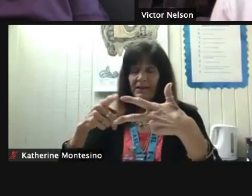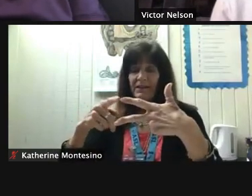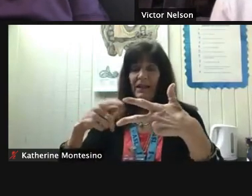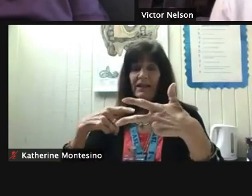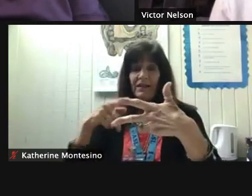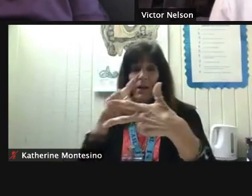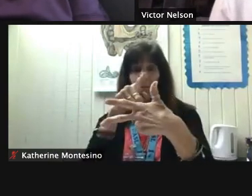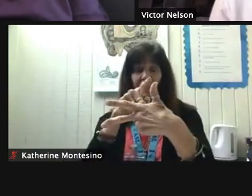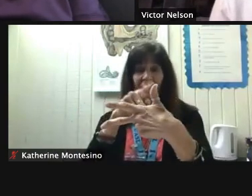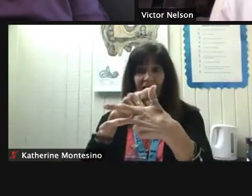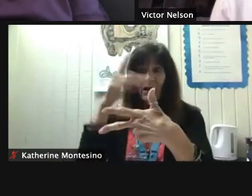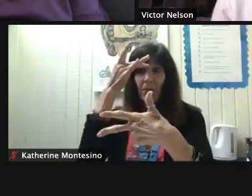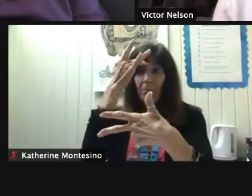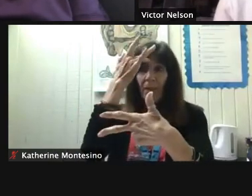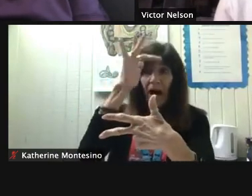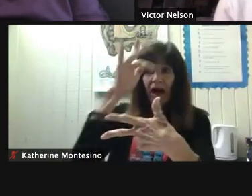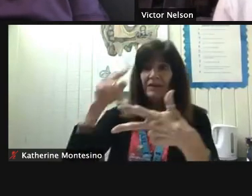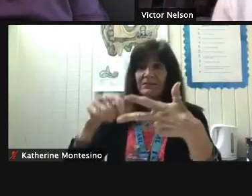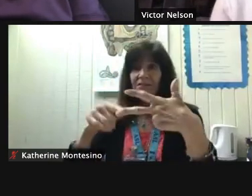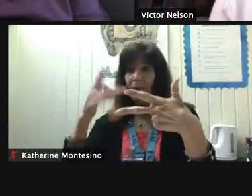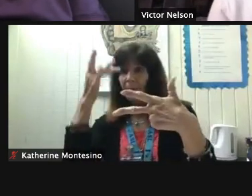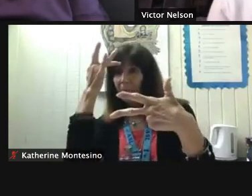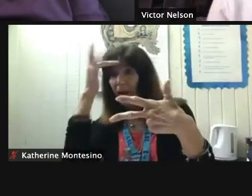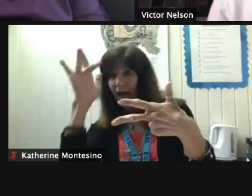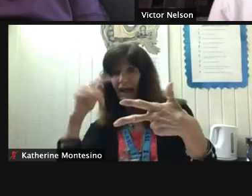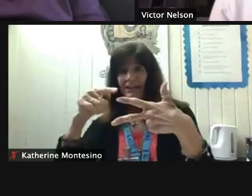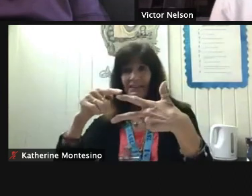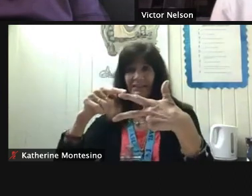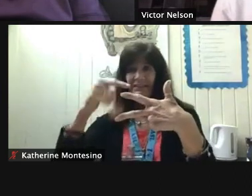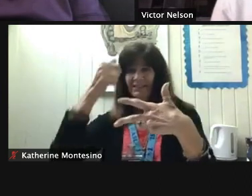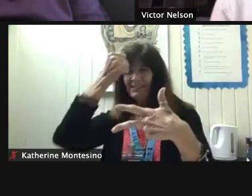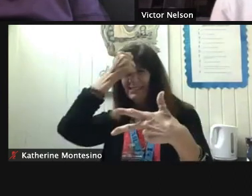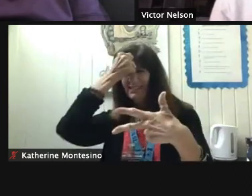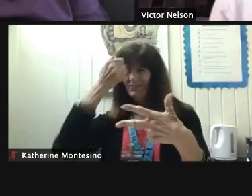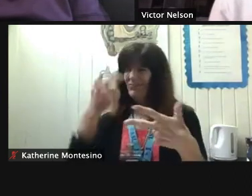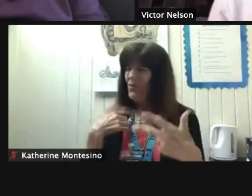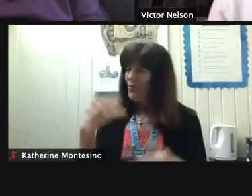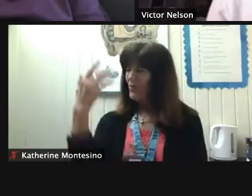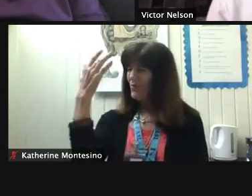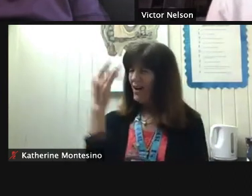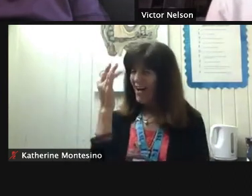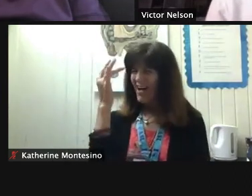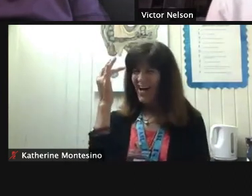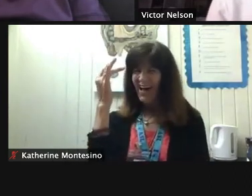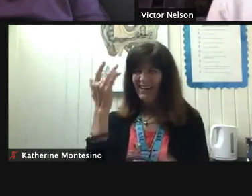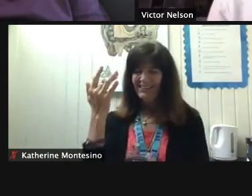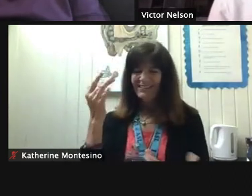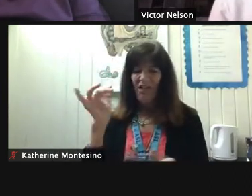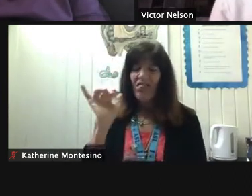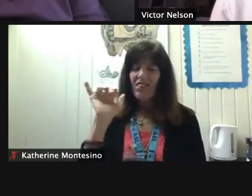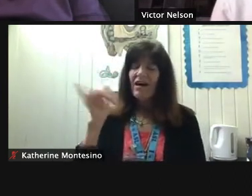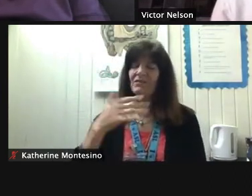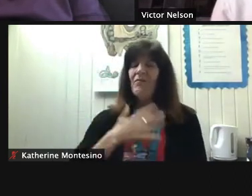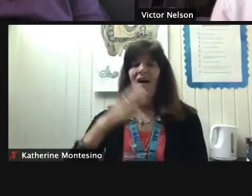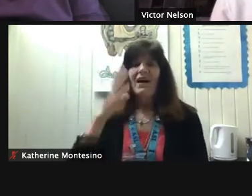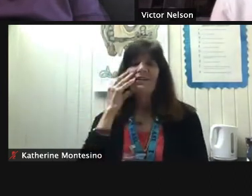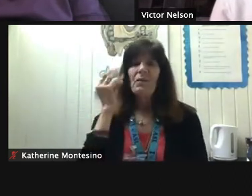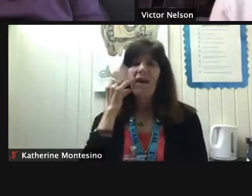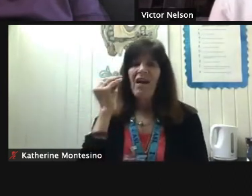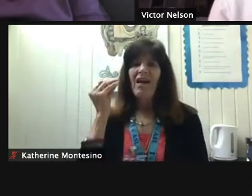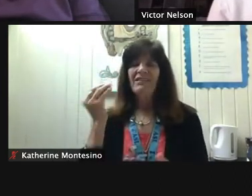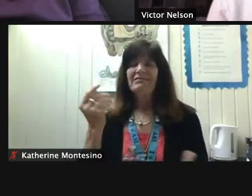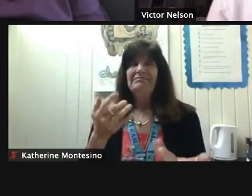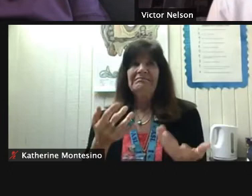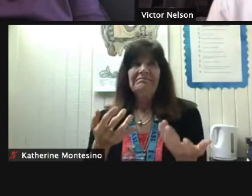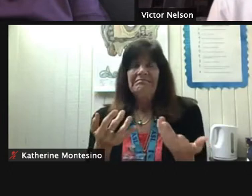And so my older sibling is brilliant. My younger sibling is brilliant. And I just seemed like